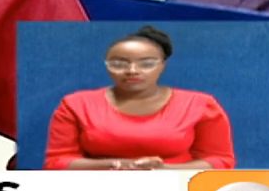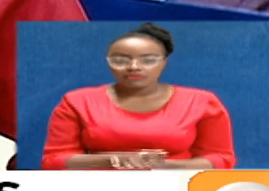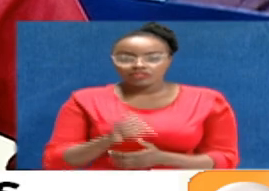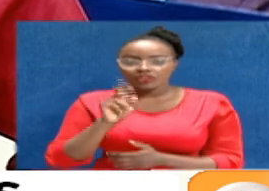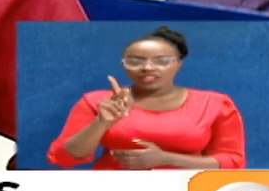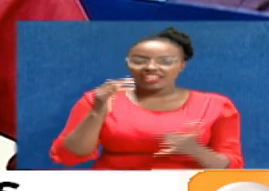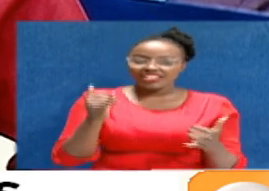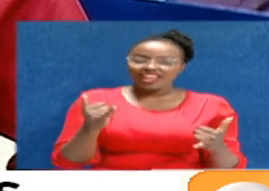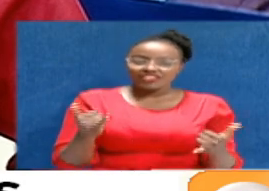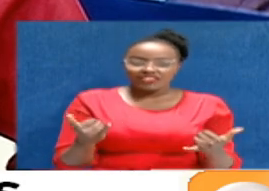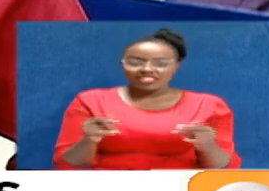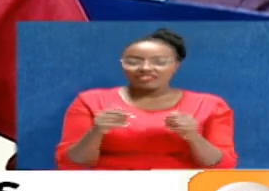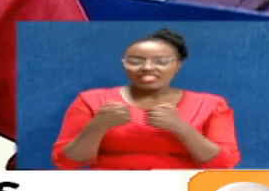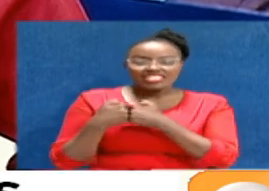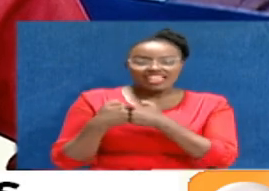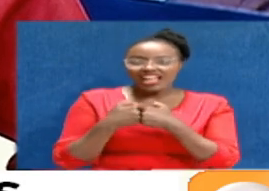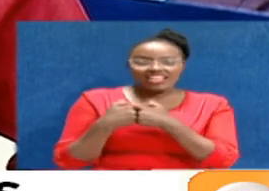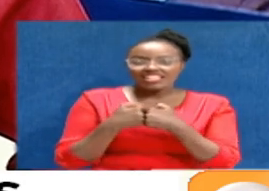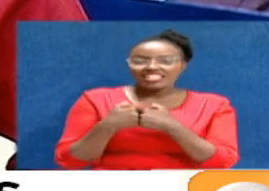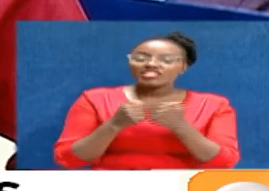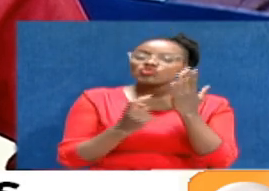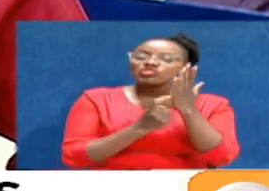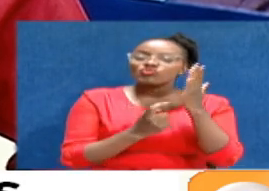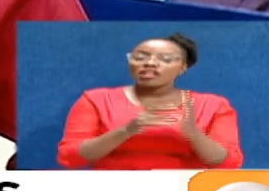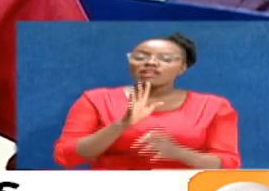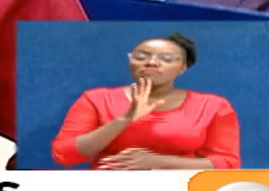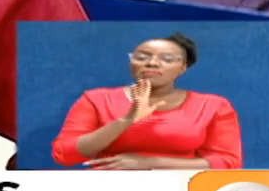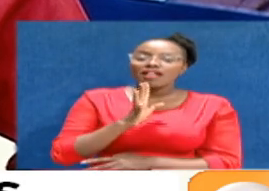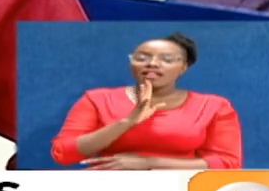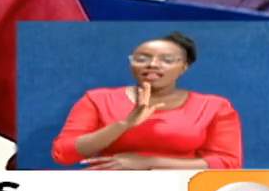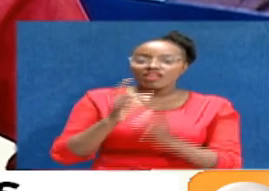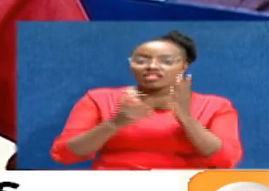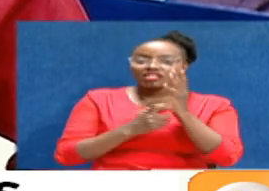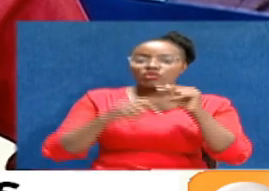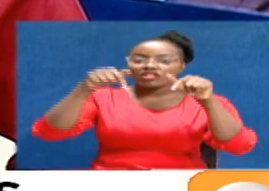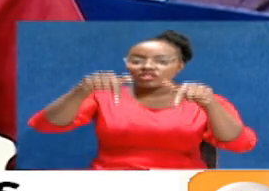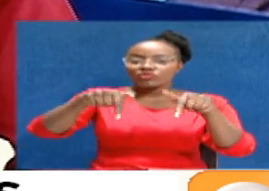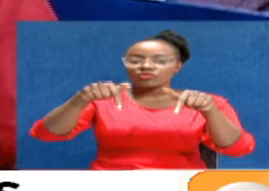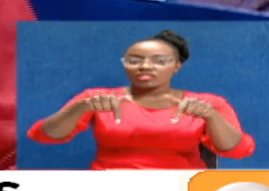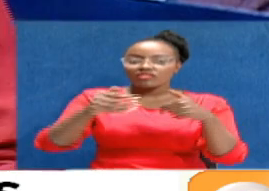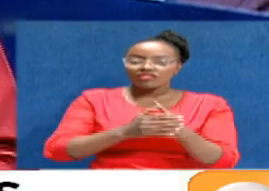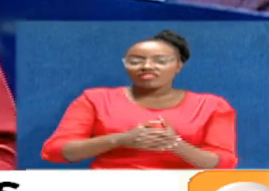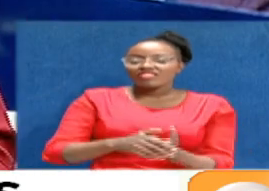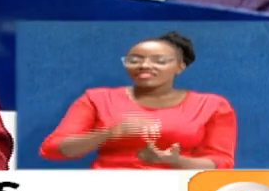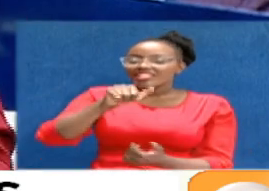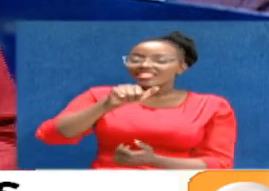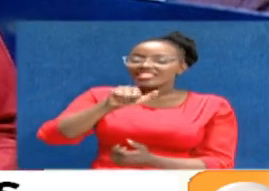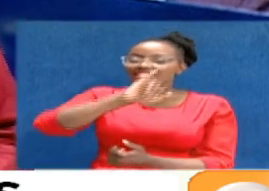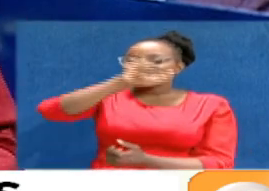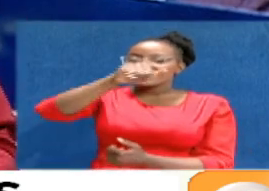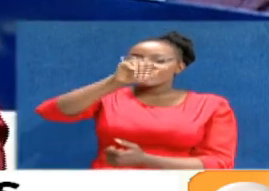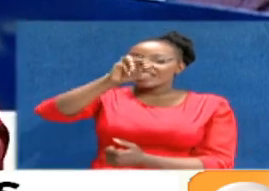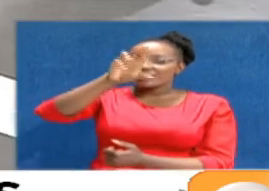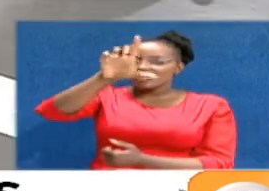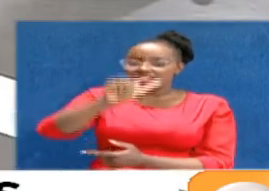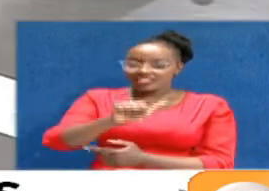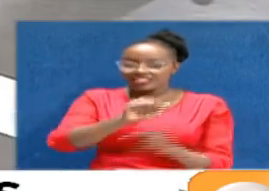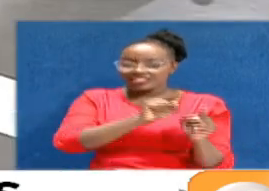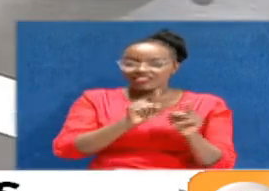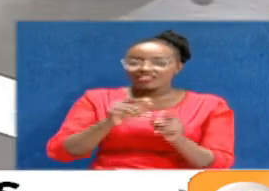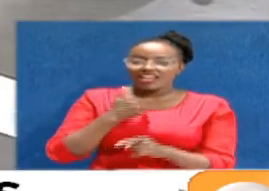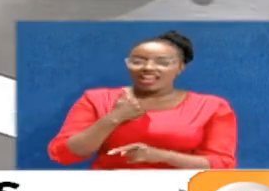Okay, I'm being challenged to speak in Kiswahili and ngumze Kiswahili leo watu wa Yeah, Jamila will do that Kiswahili, but that